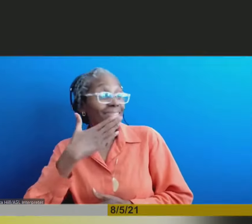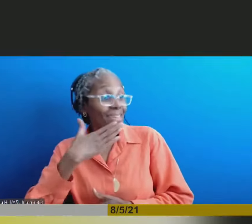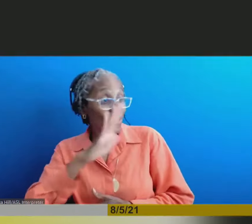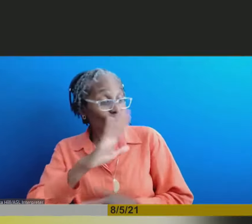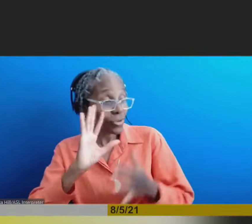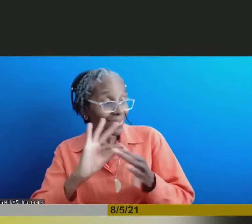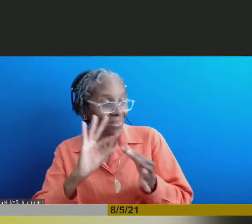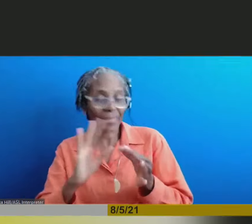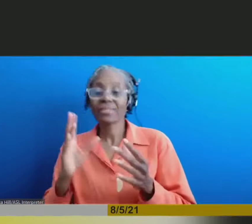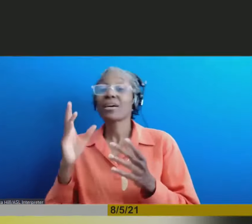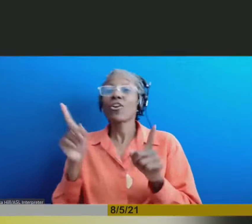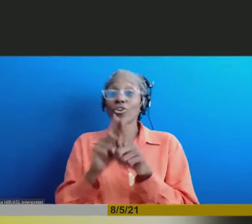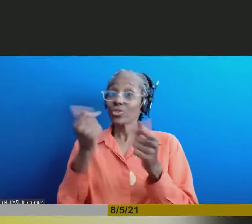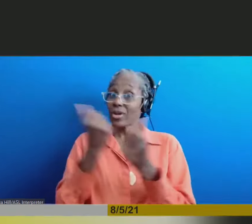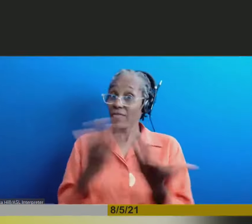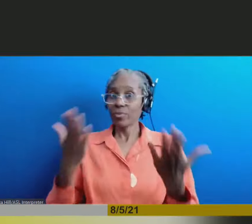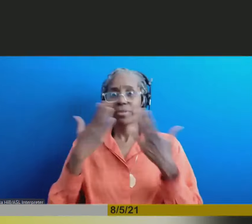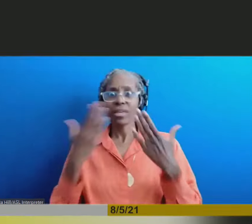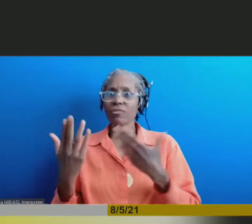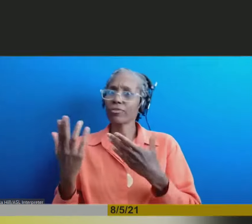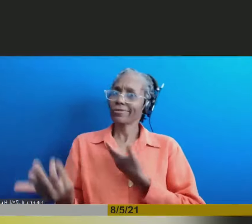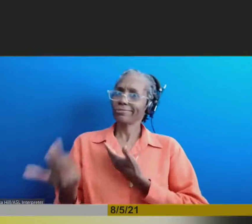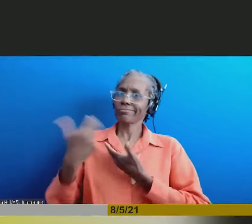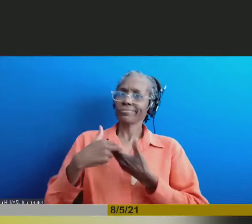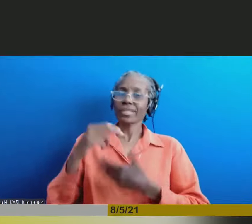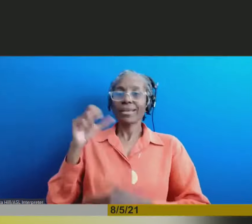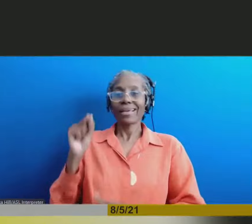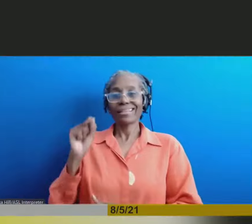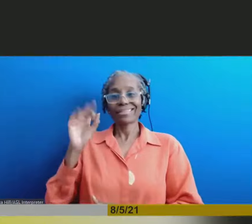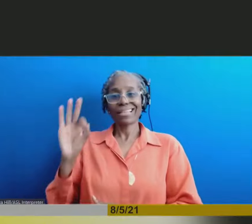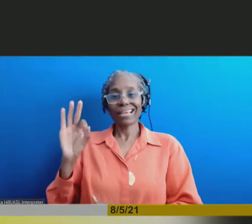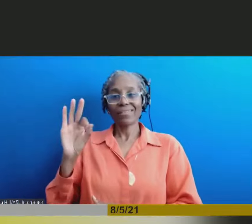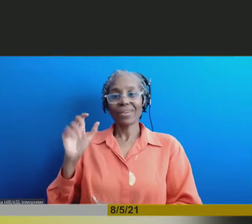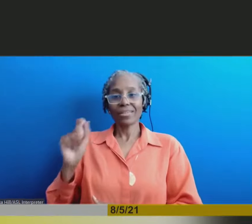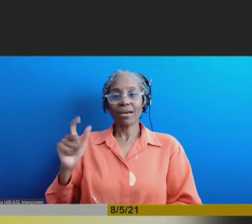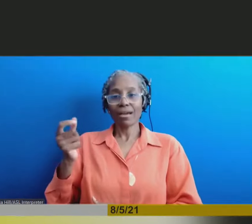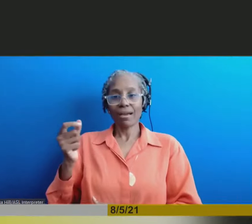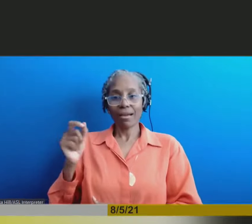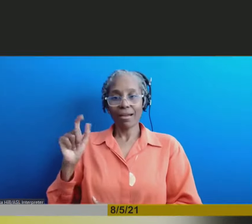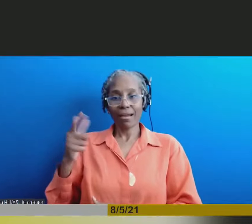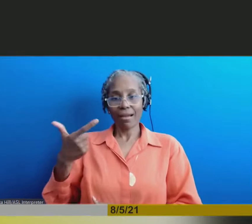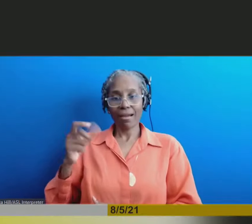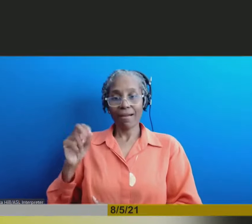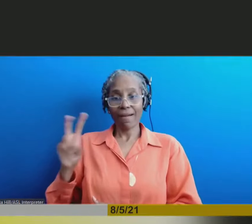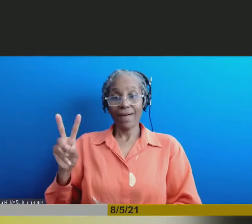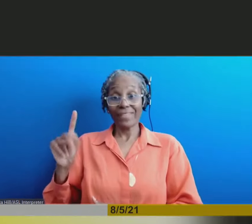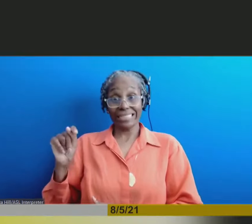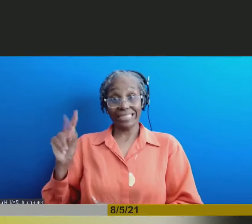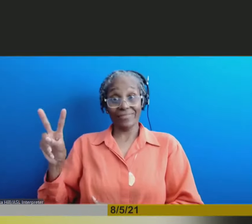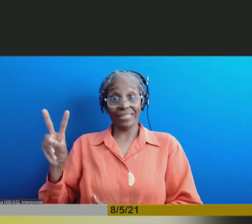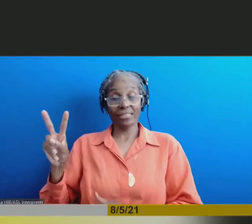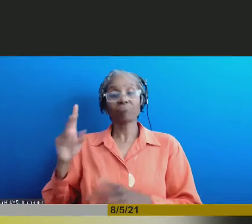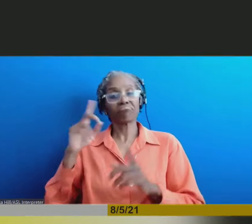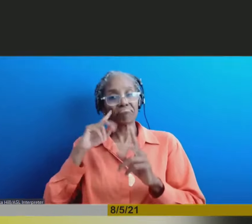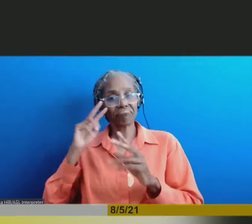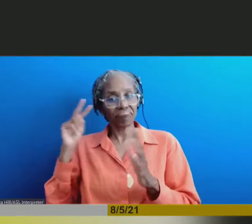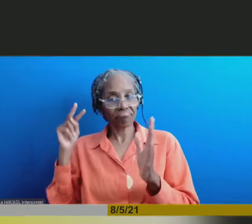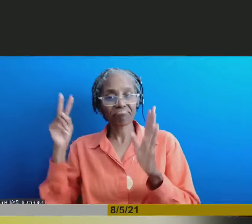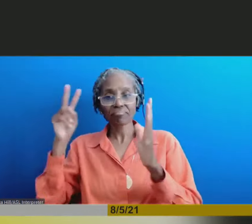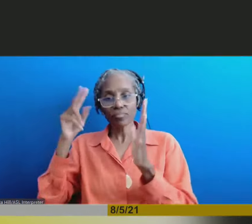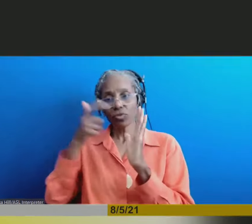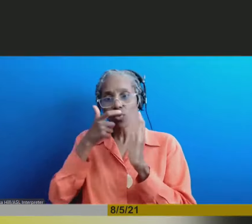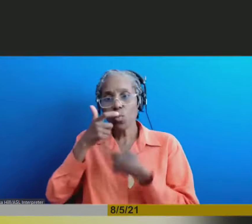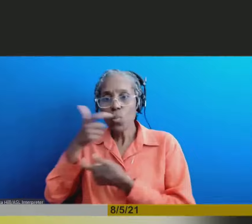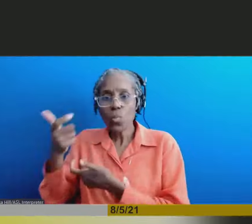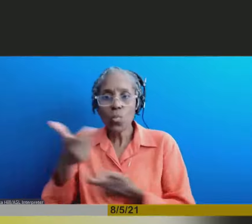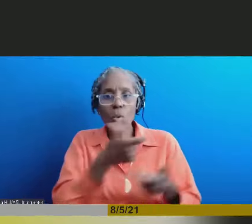who participated today, and SFGovTV as well. If you would like to share or